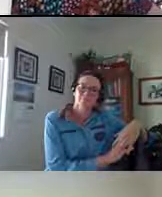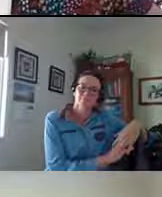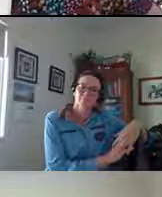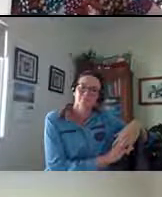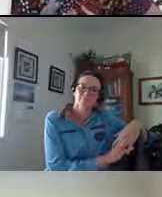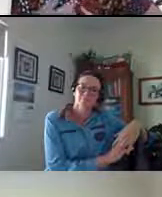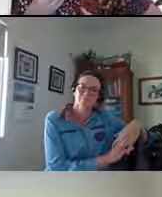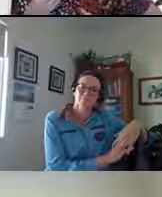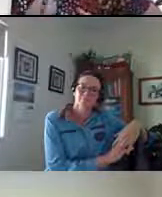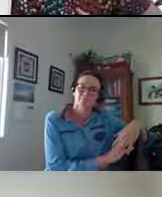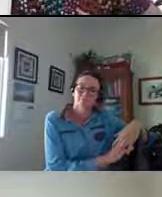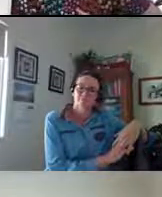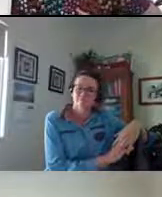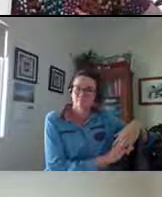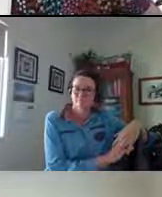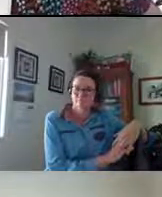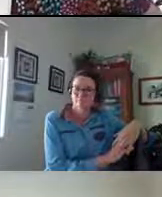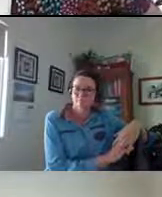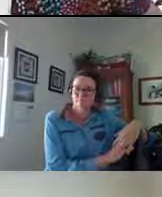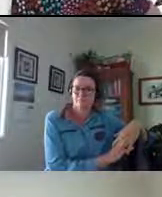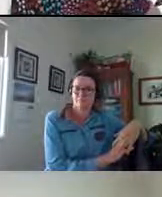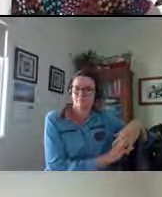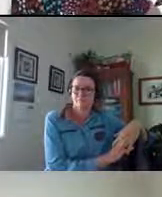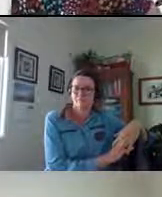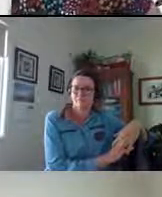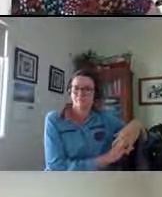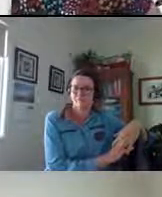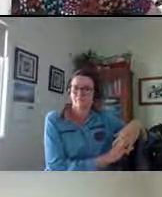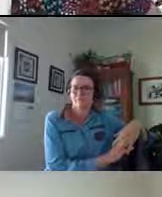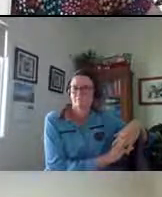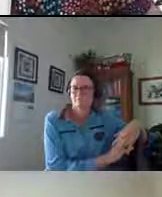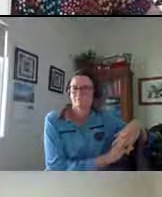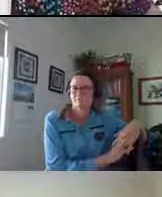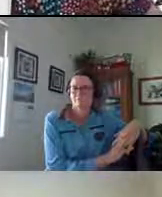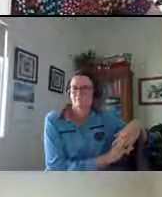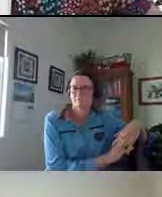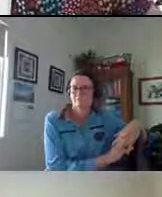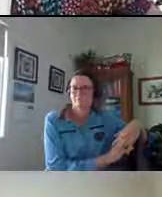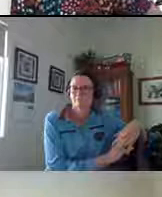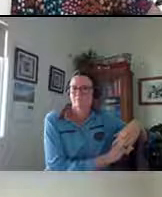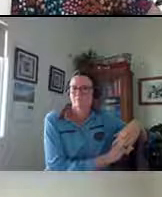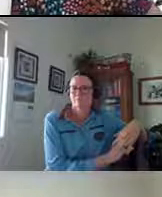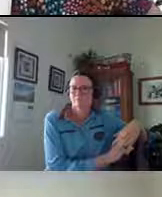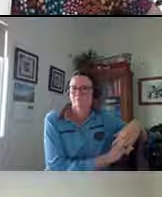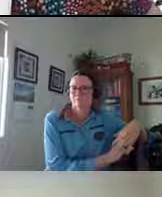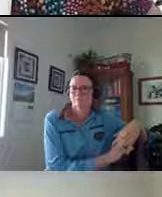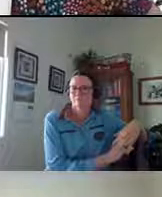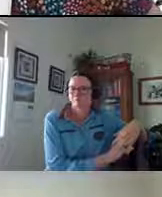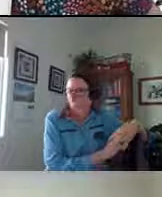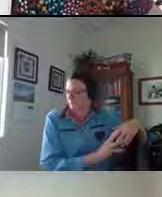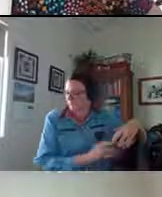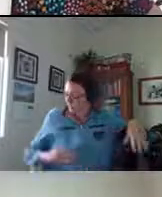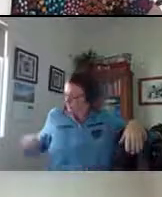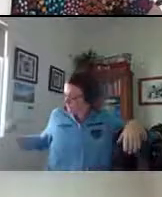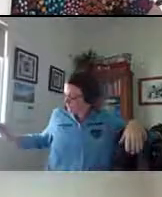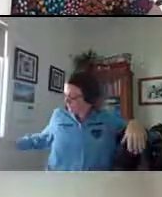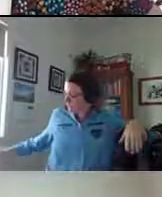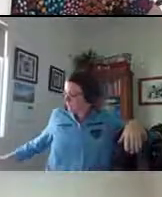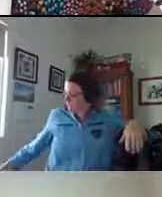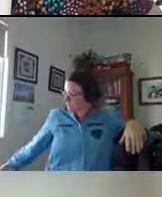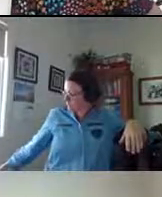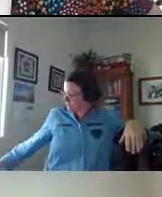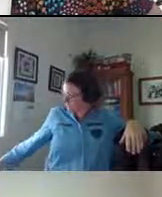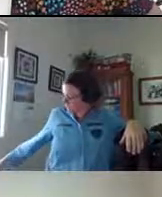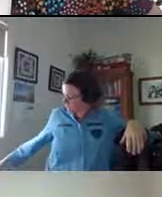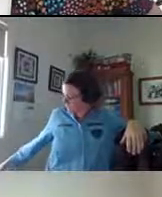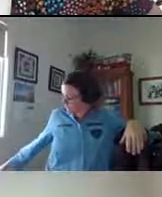inquiries about ones that are likely to become trial applications. We've had everything so far. We've had microgrids. Microgrids are obviously